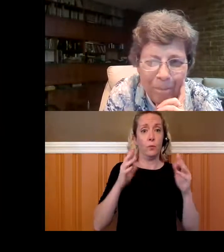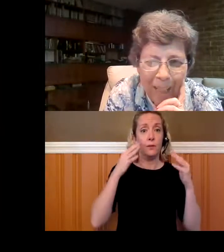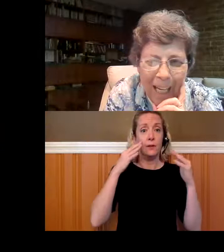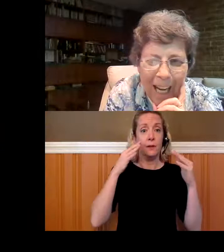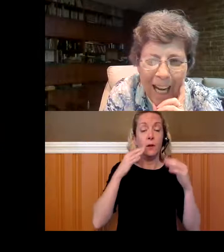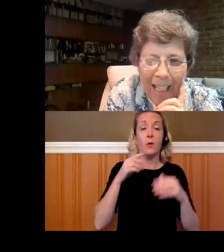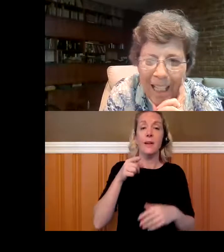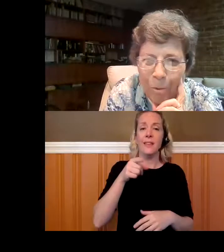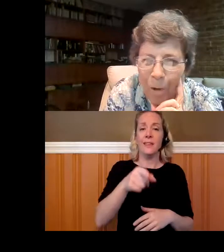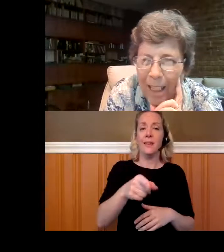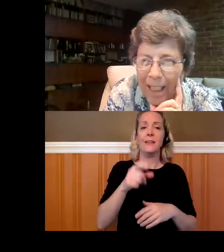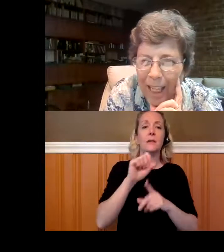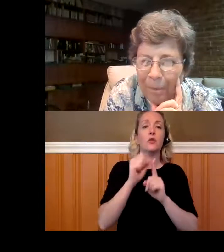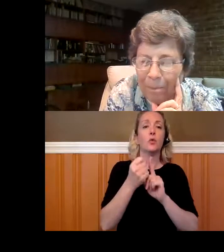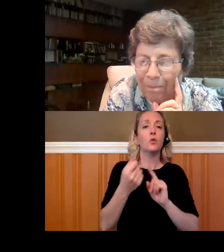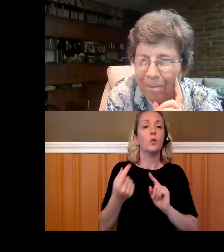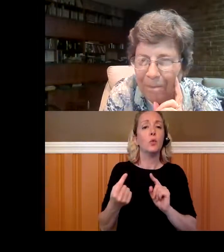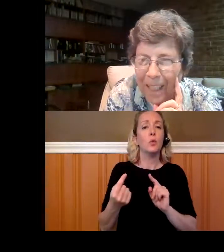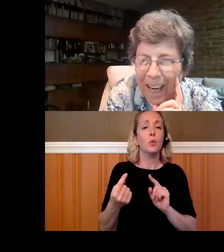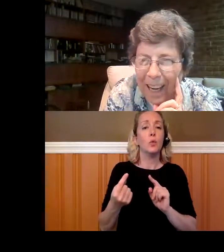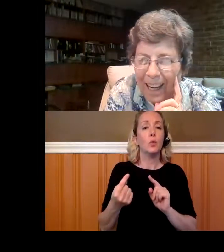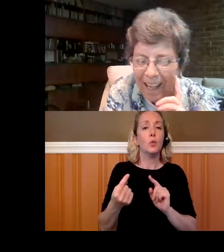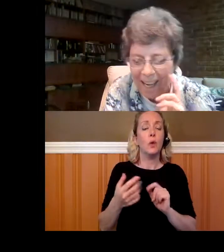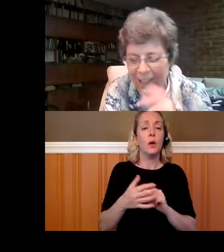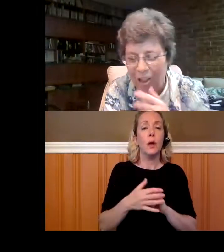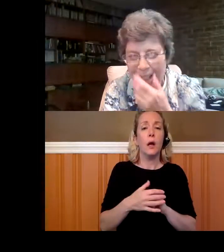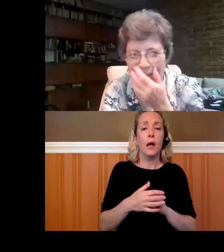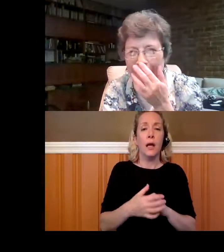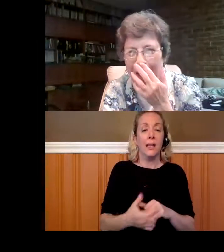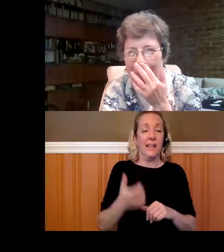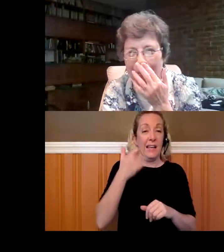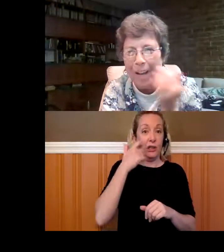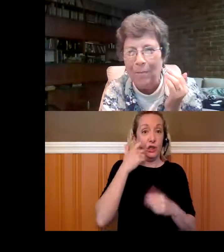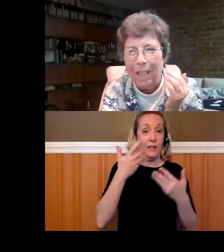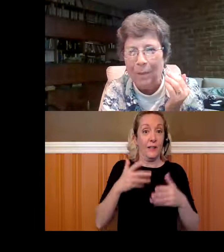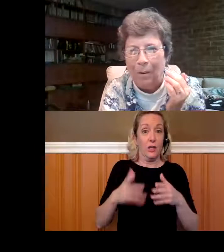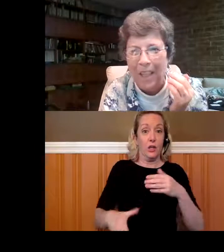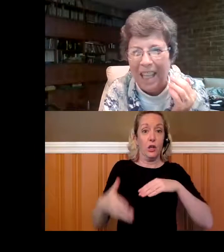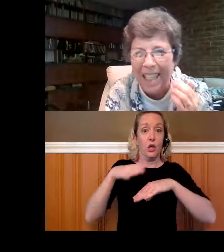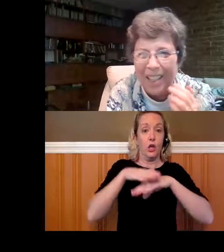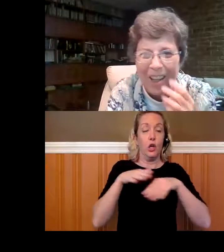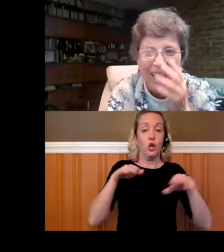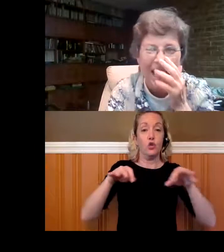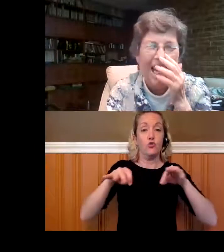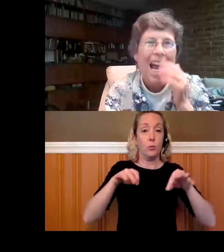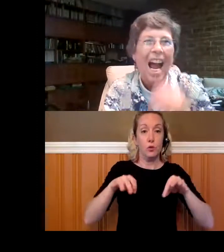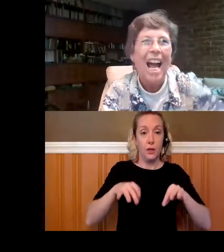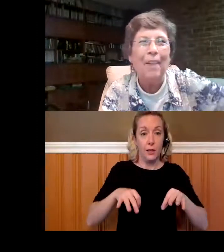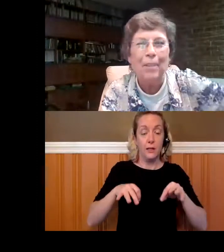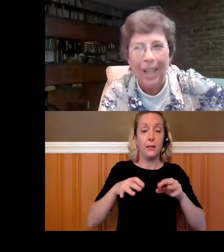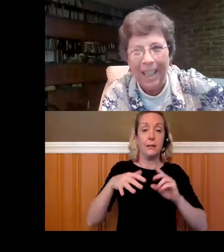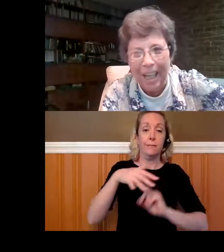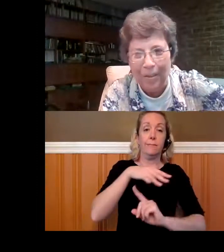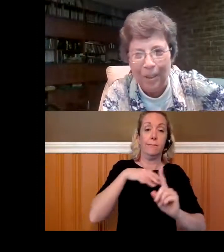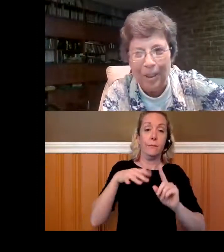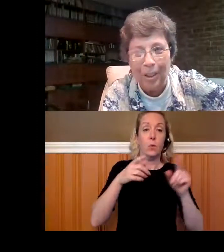one, I just finished it about 5 minutes before this started. And I was very careful. What took me